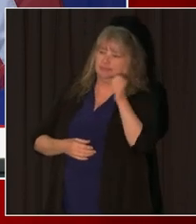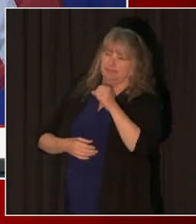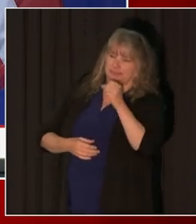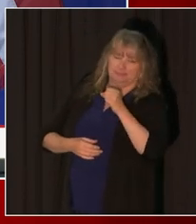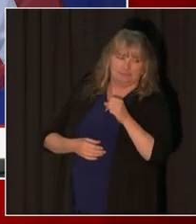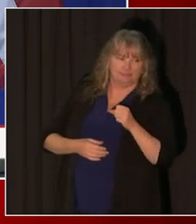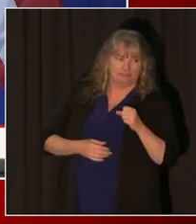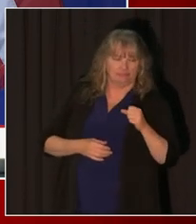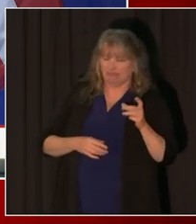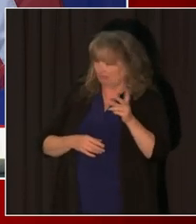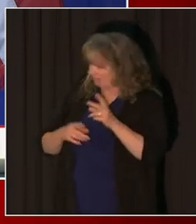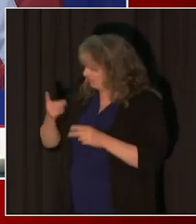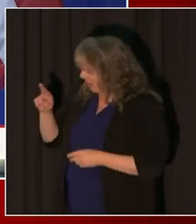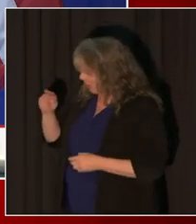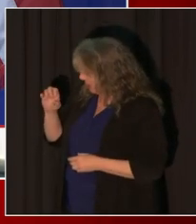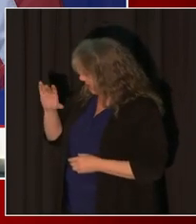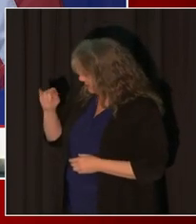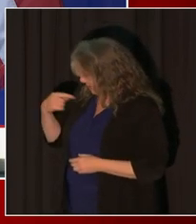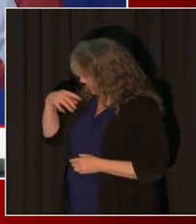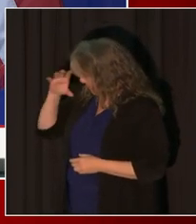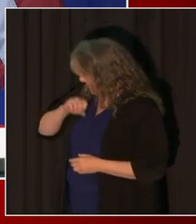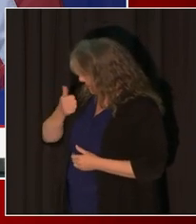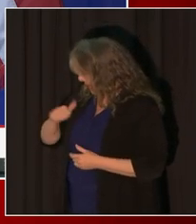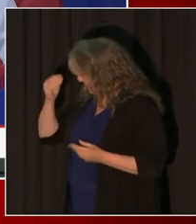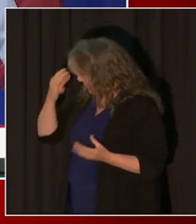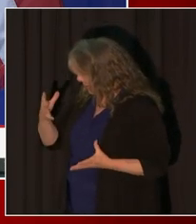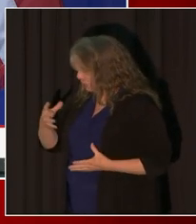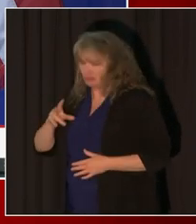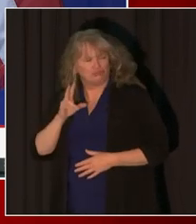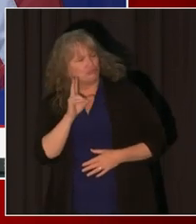Did I miss anything? I don't think I missed anything.